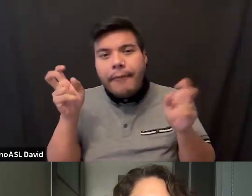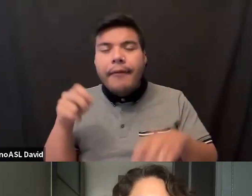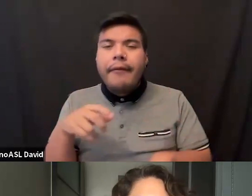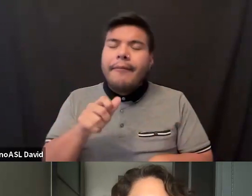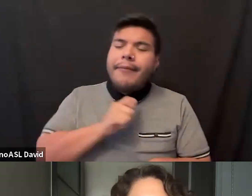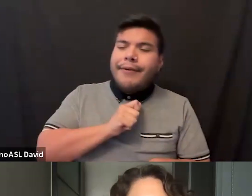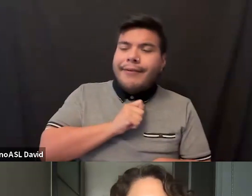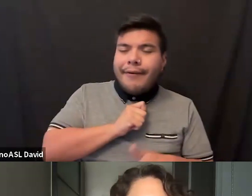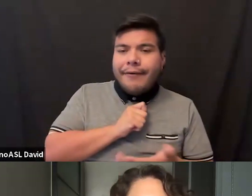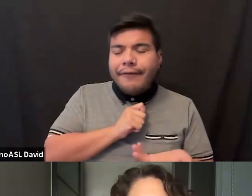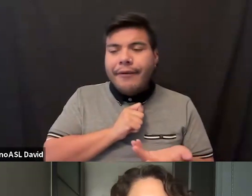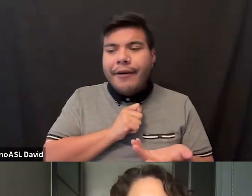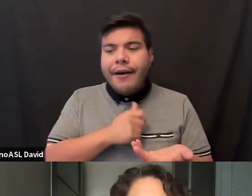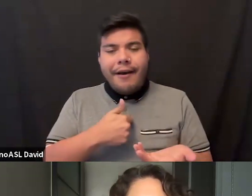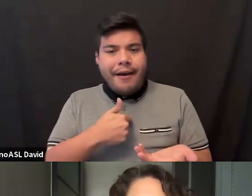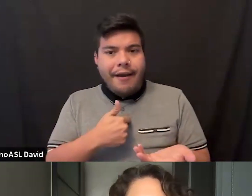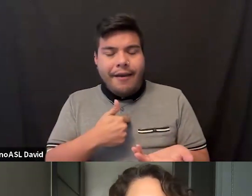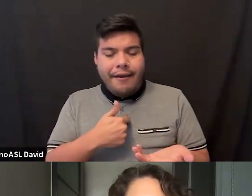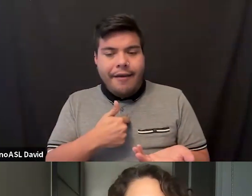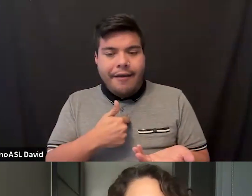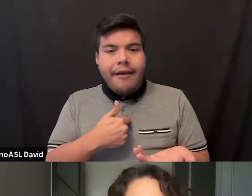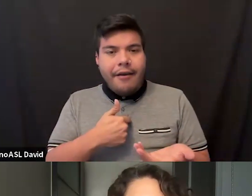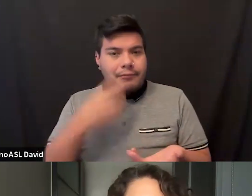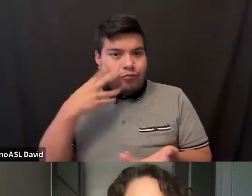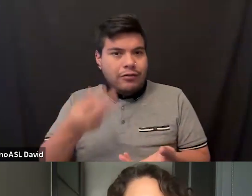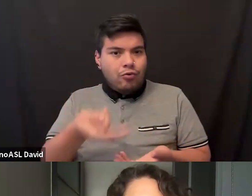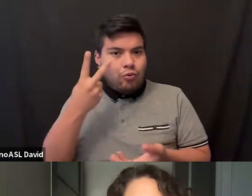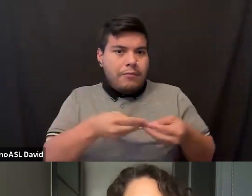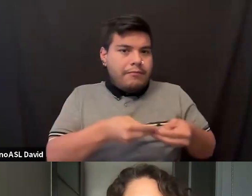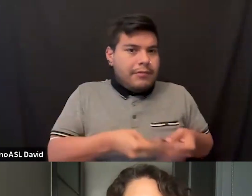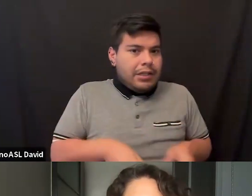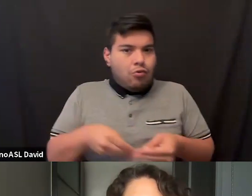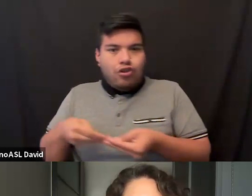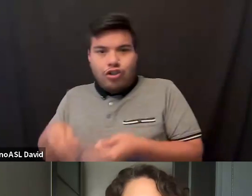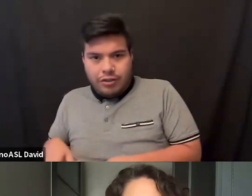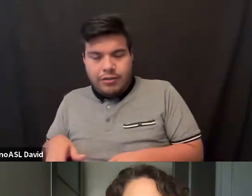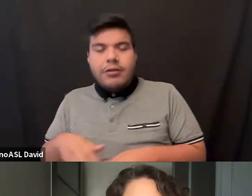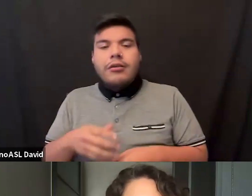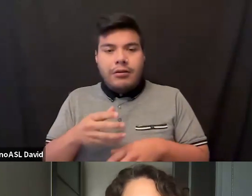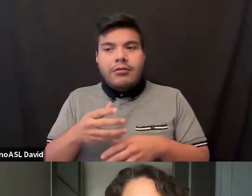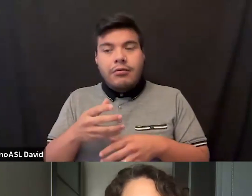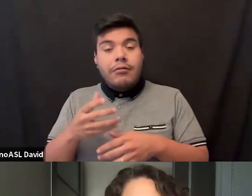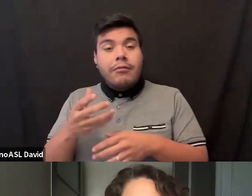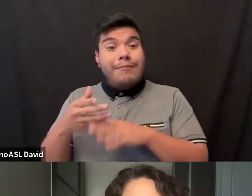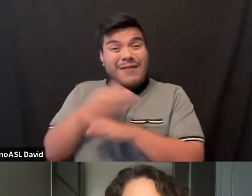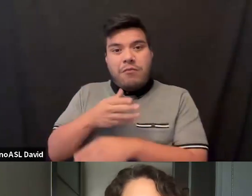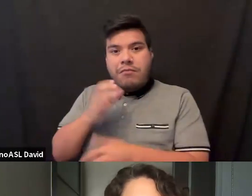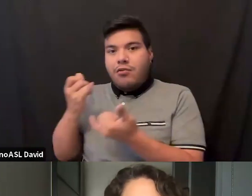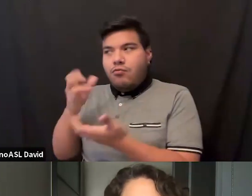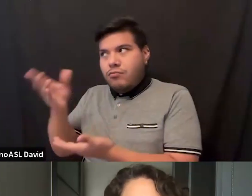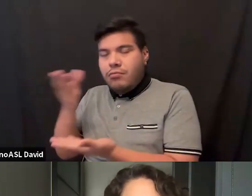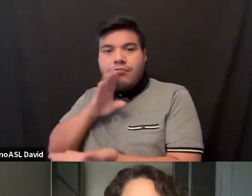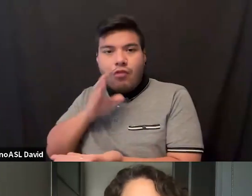myself. I have 2 miscarriages before having my daughter. So